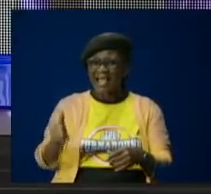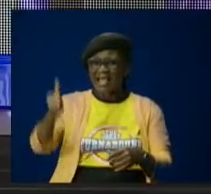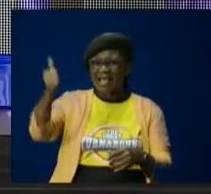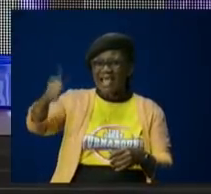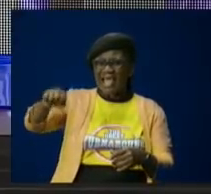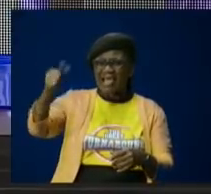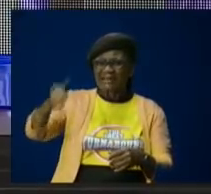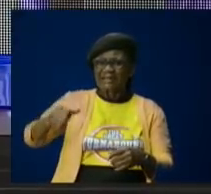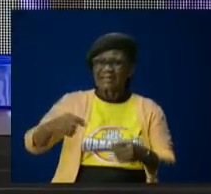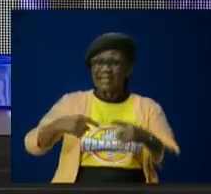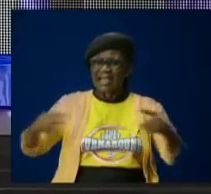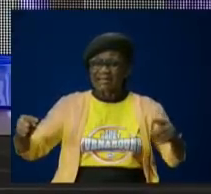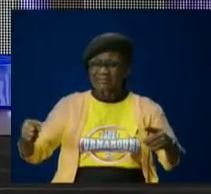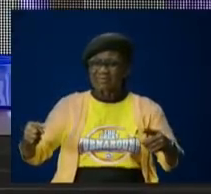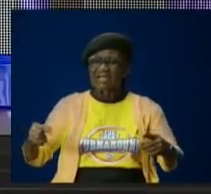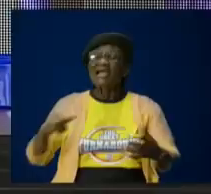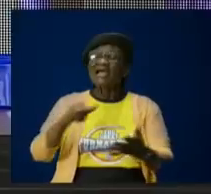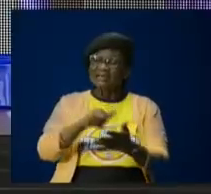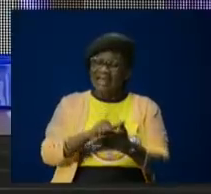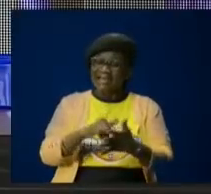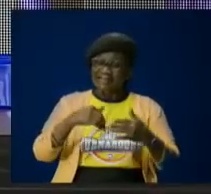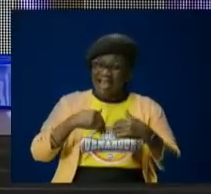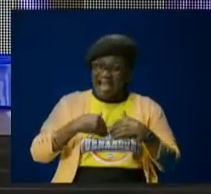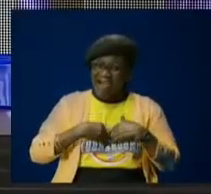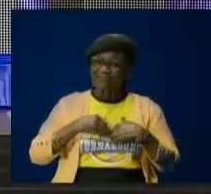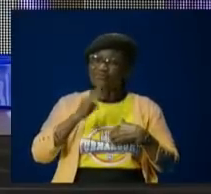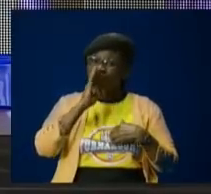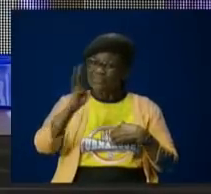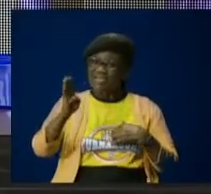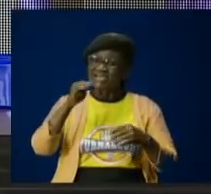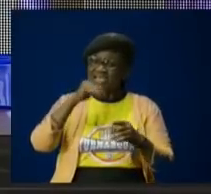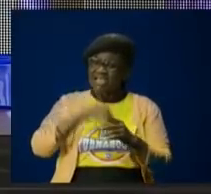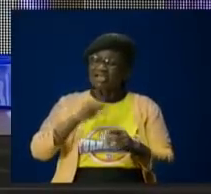enemies that have been in your generations,